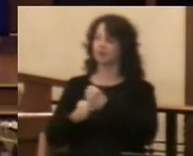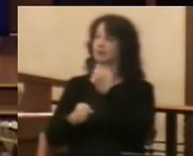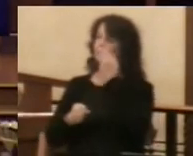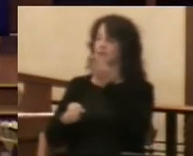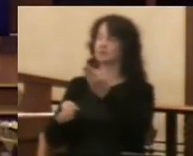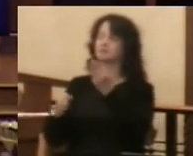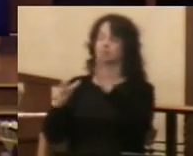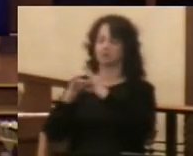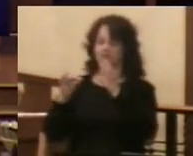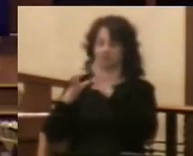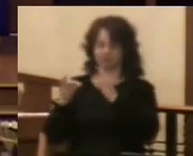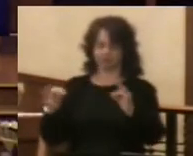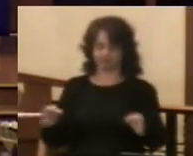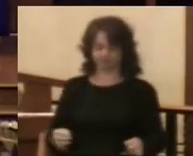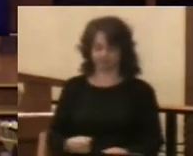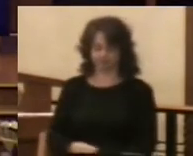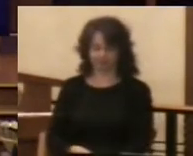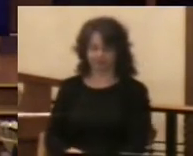and grace.